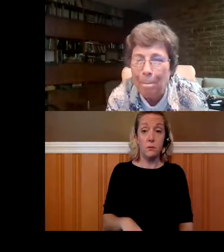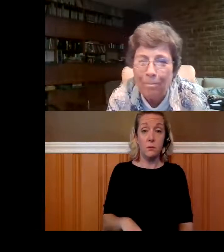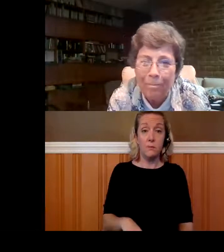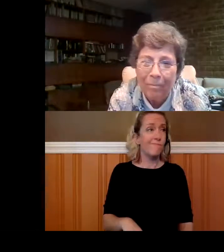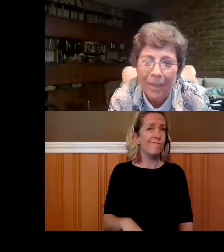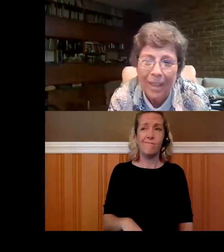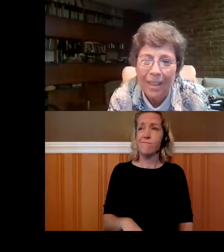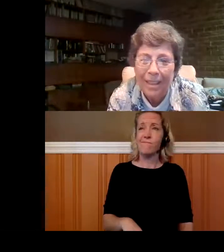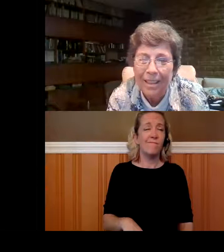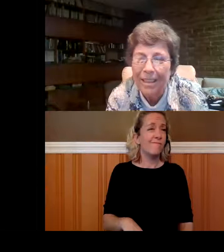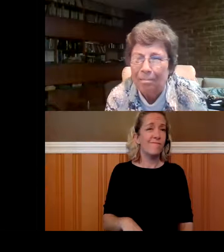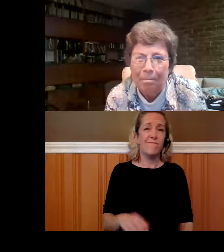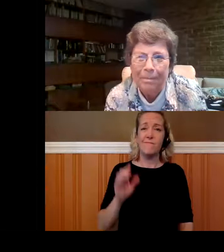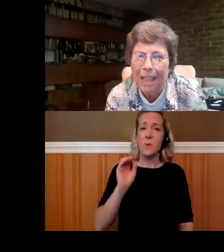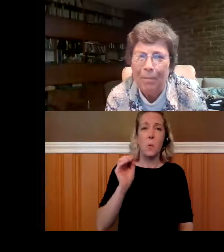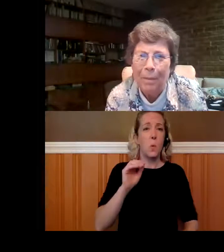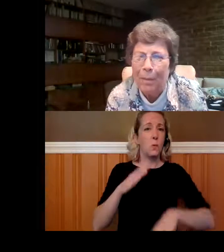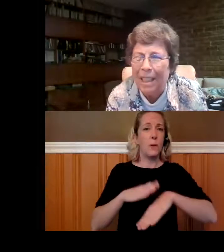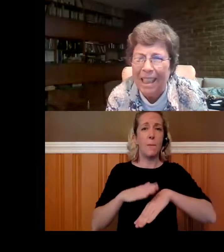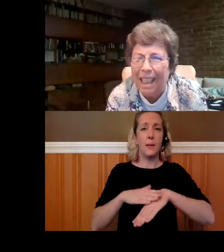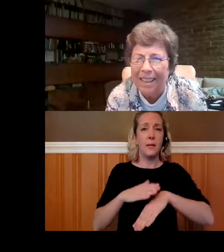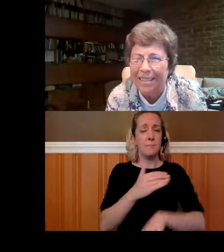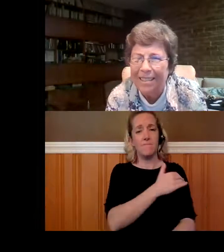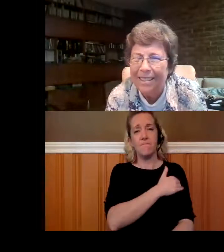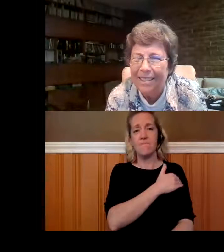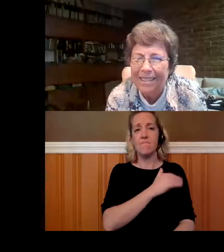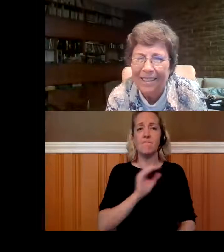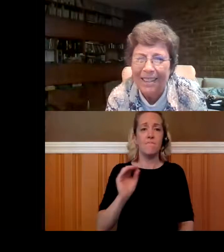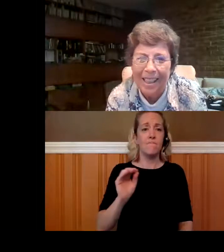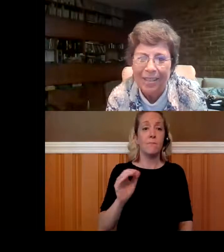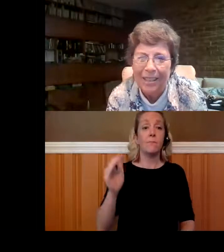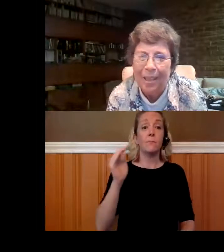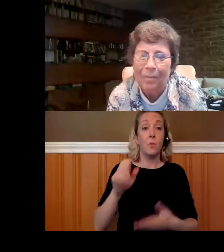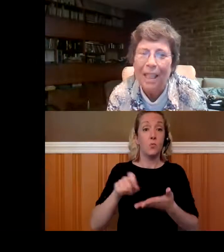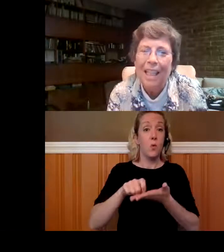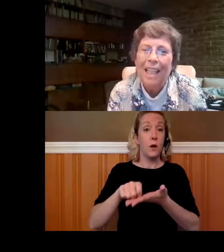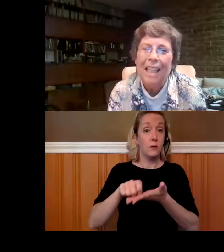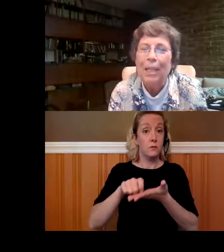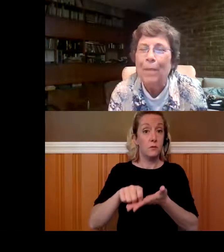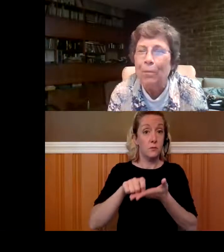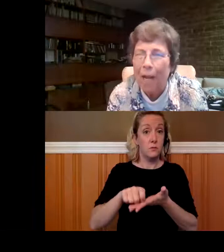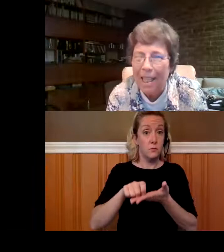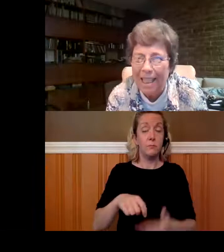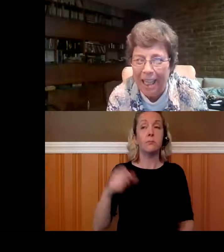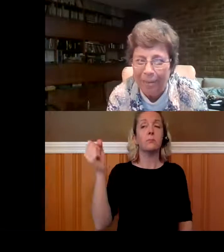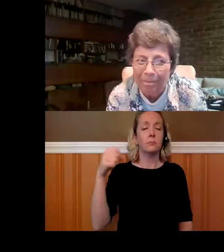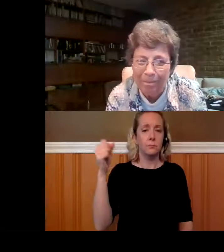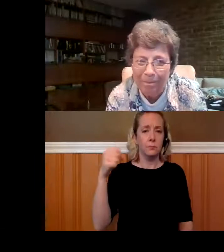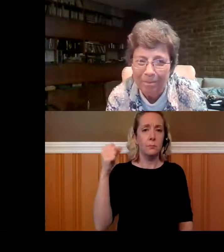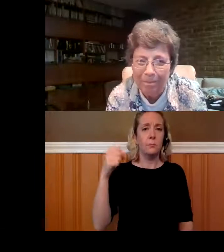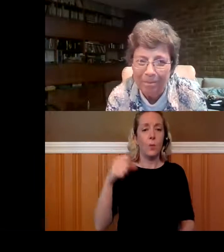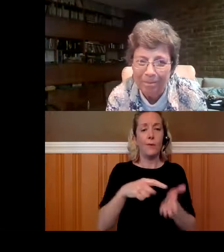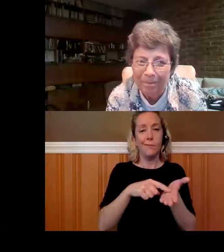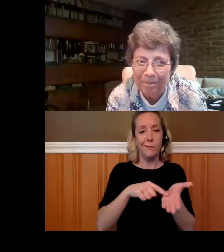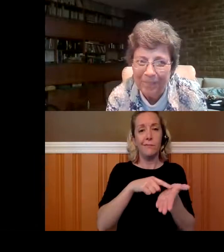I don't remember seeing that. No. No. Did anybody write to him? Yes. Well, in his palm,